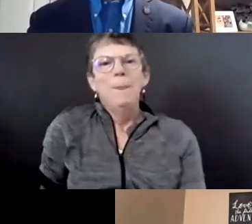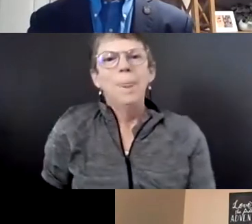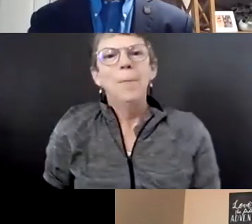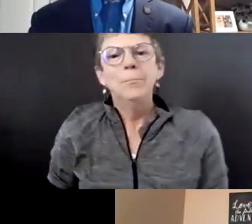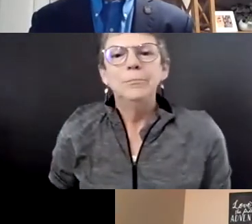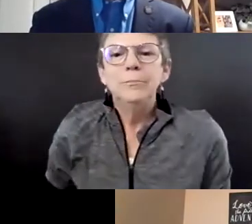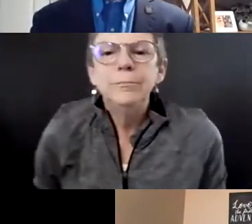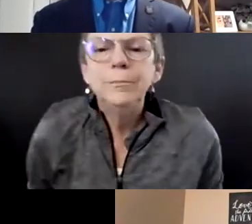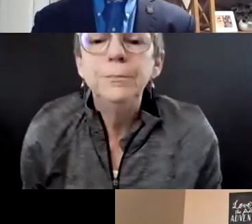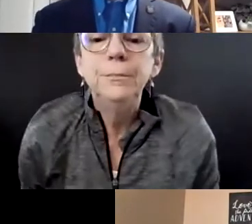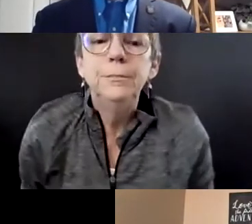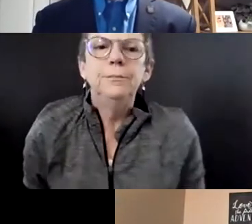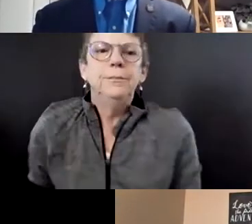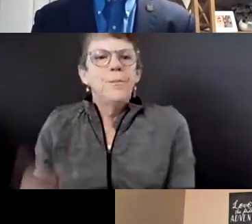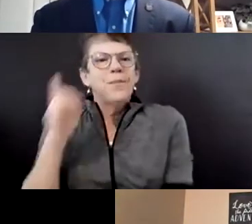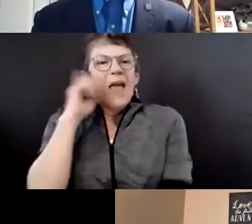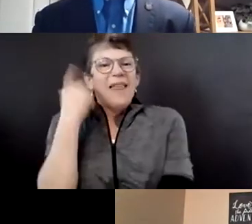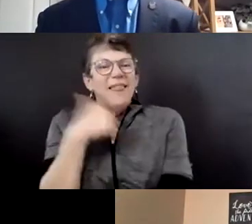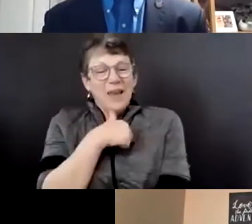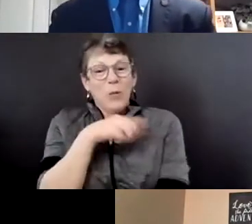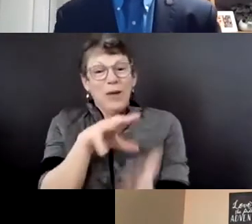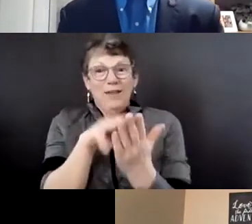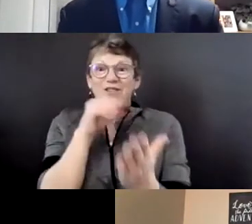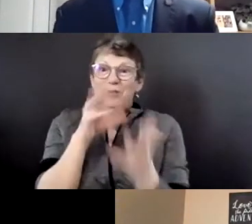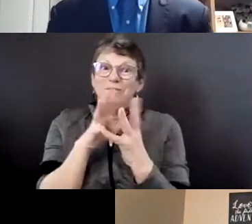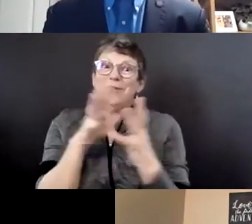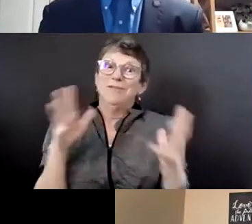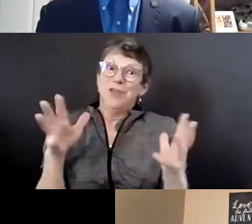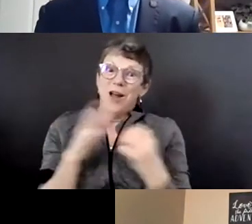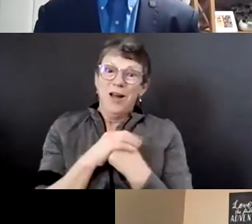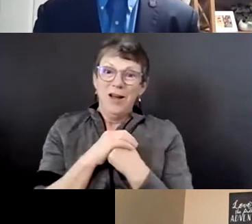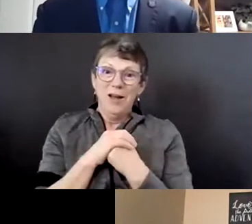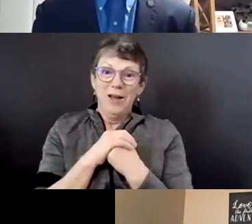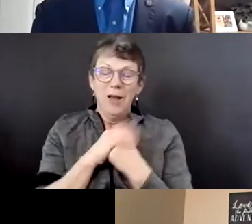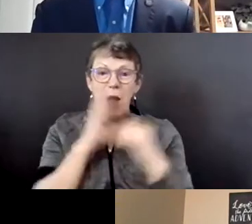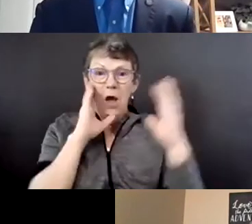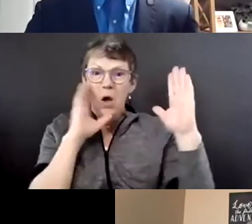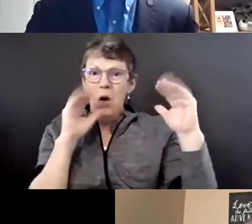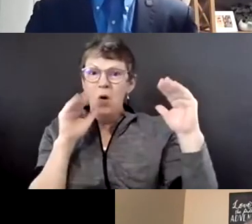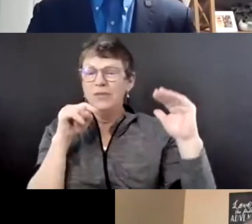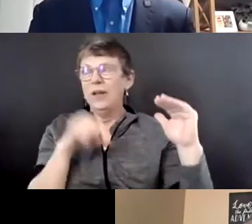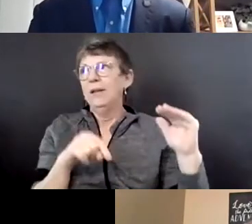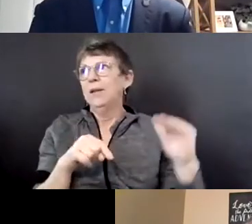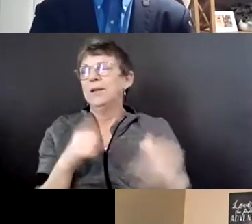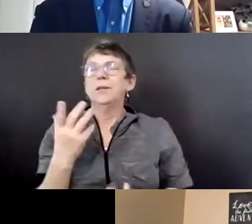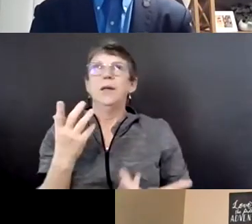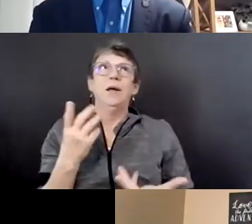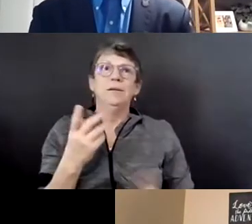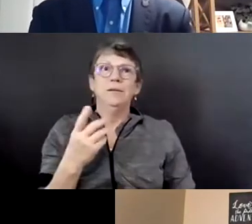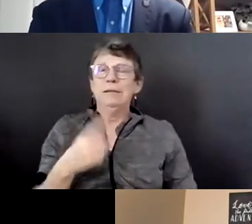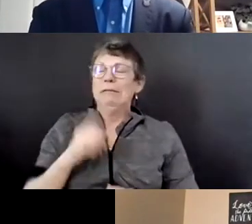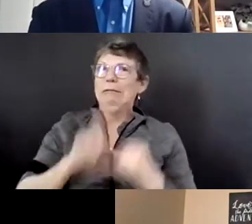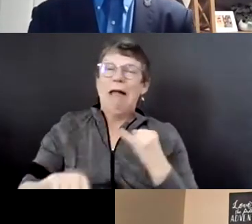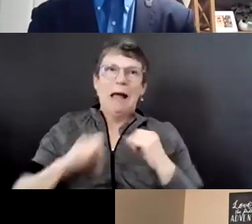I think we have learned a lot. Hopefully this is a once in a lifetime pandemic, but we have